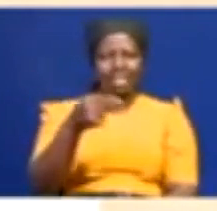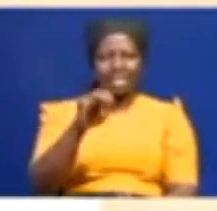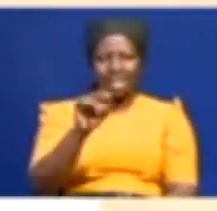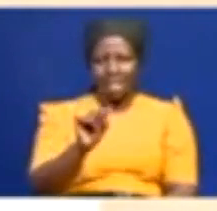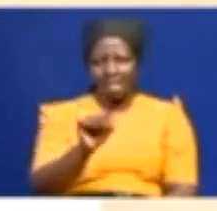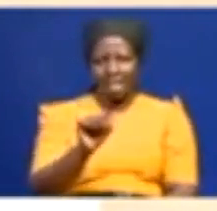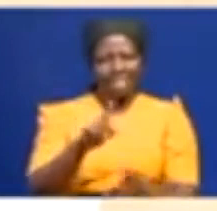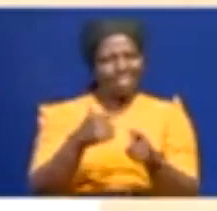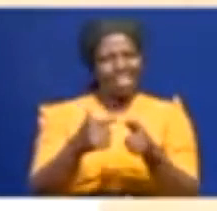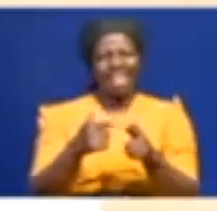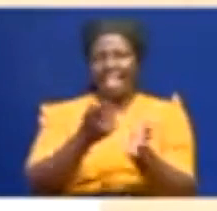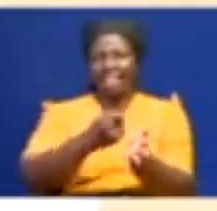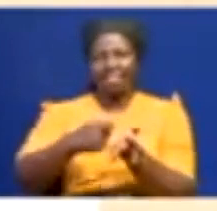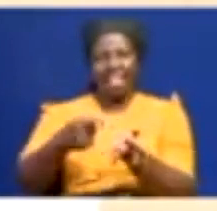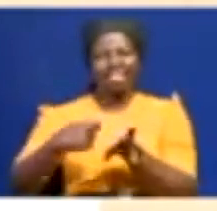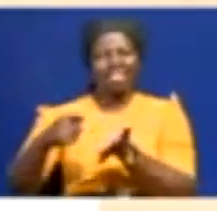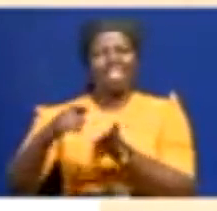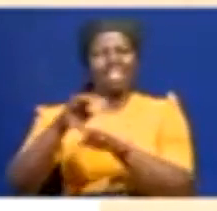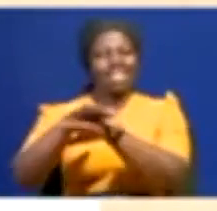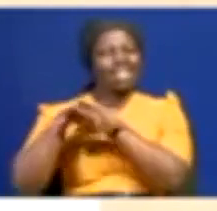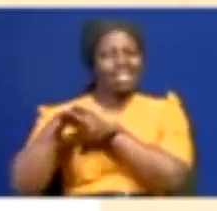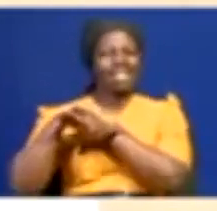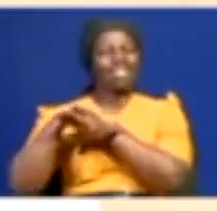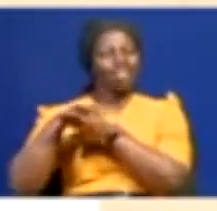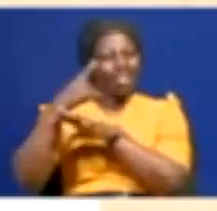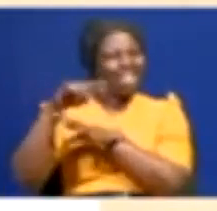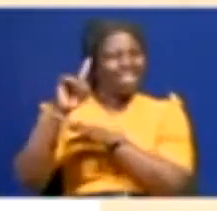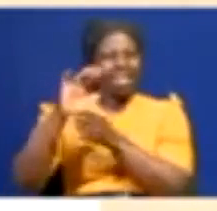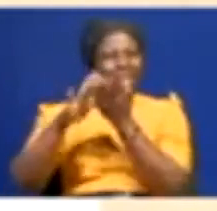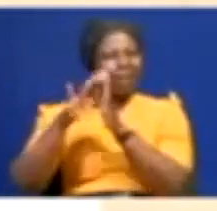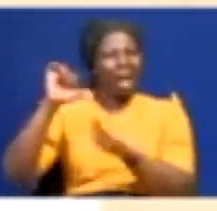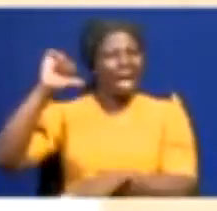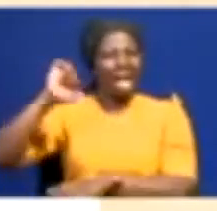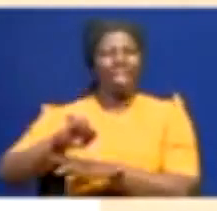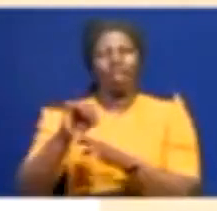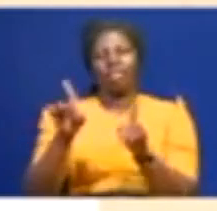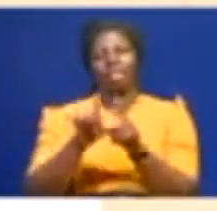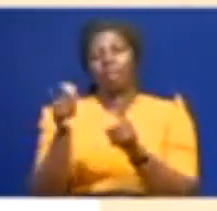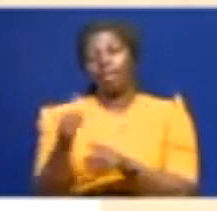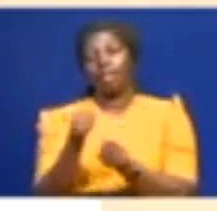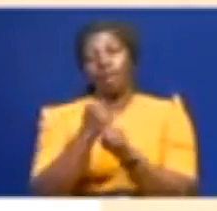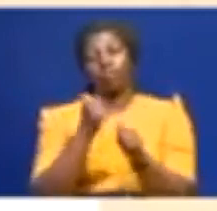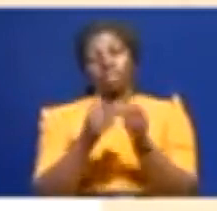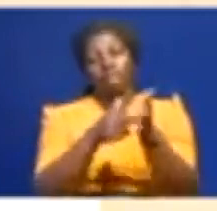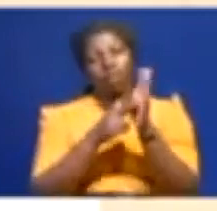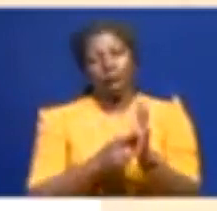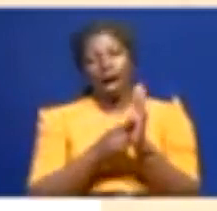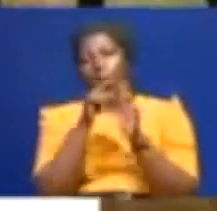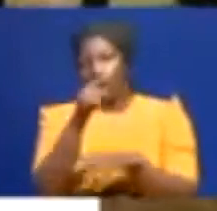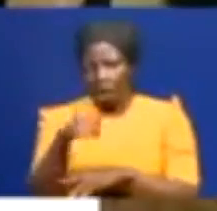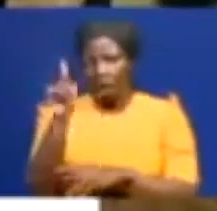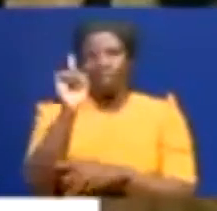writing grammatical English. And also in work which requires proper language and its